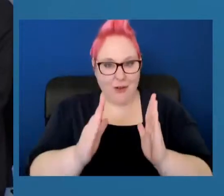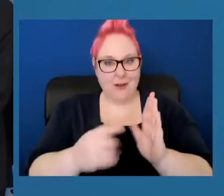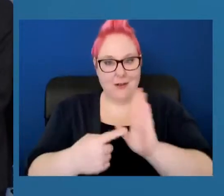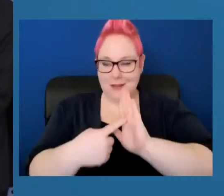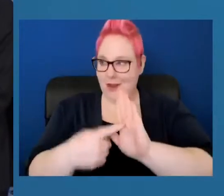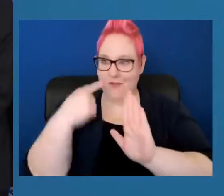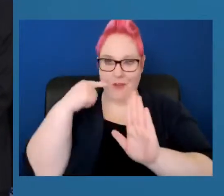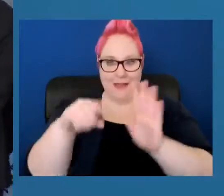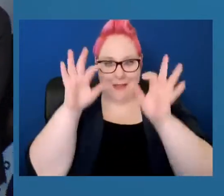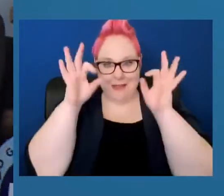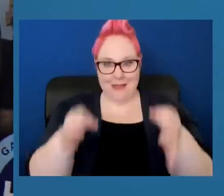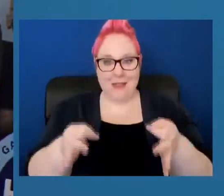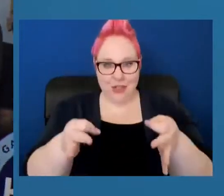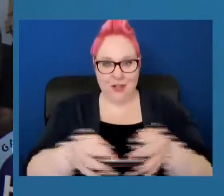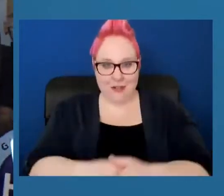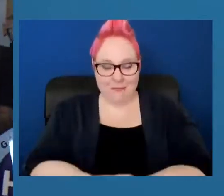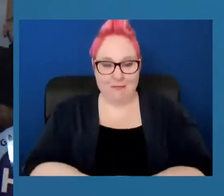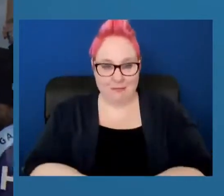decision.